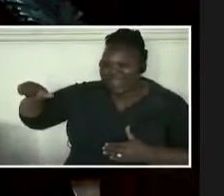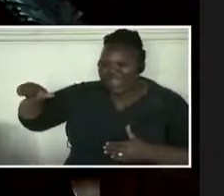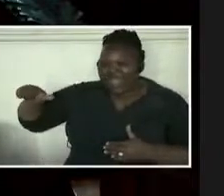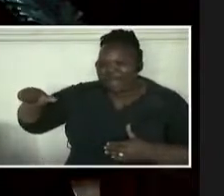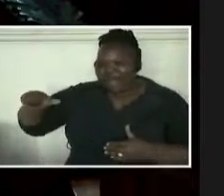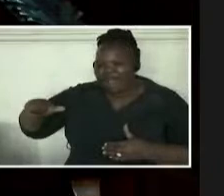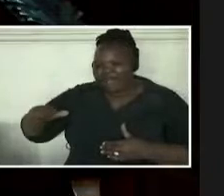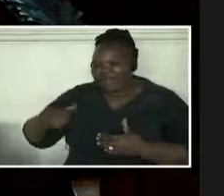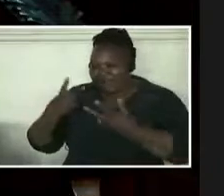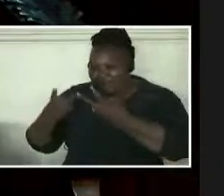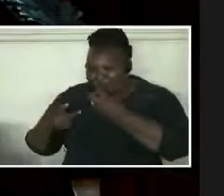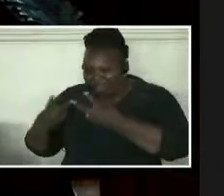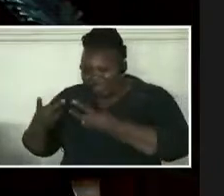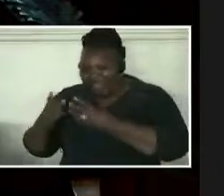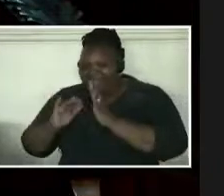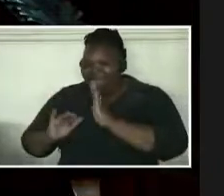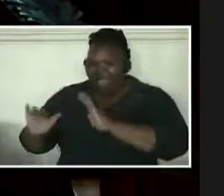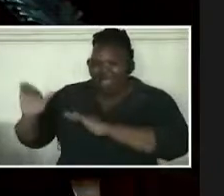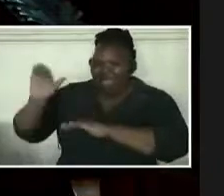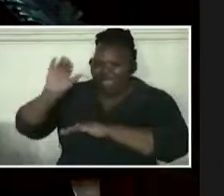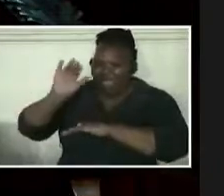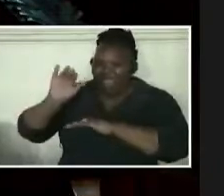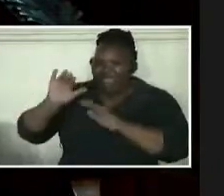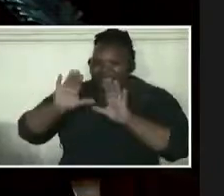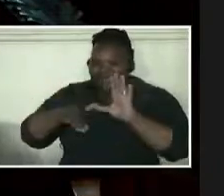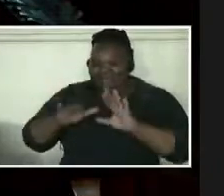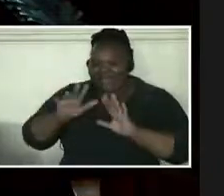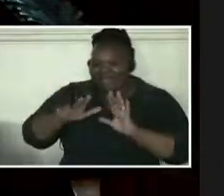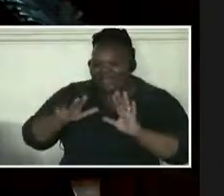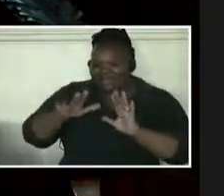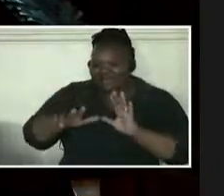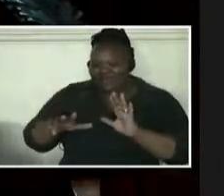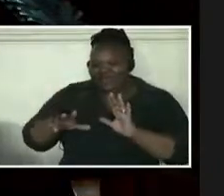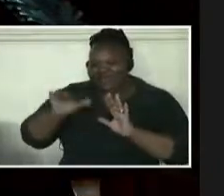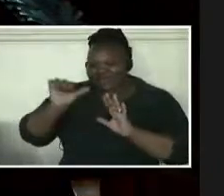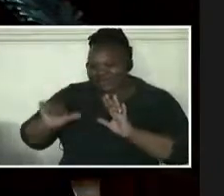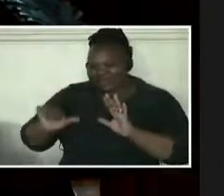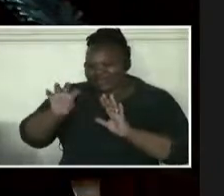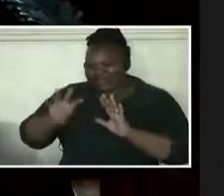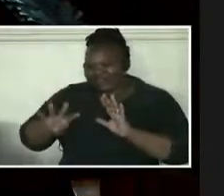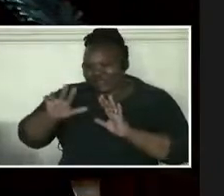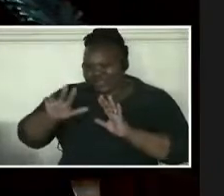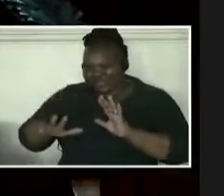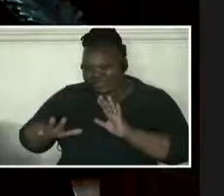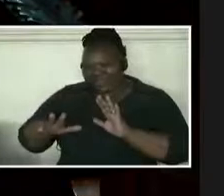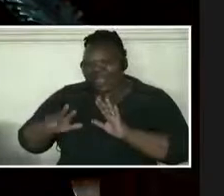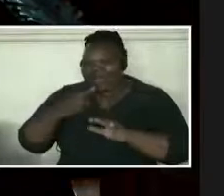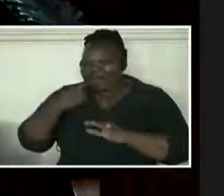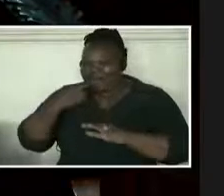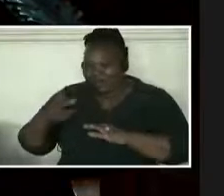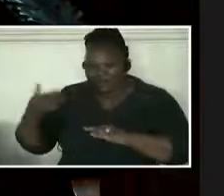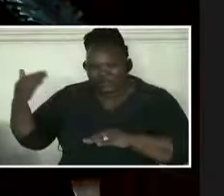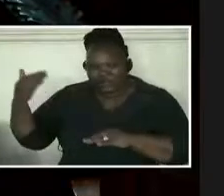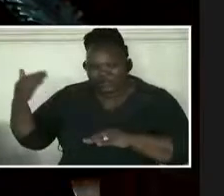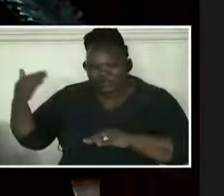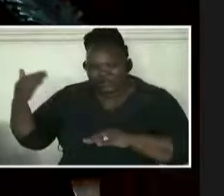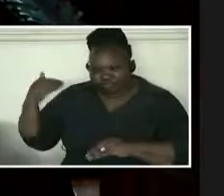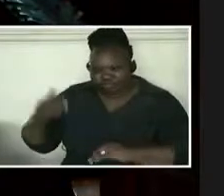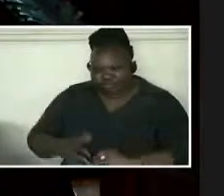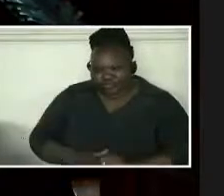camp which is slightly higher than the 19643 that was reported in the last quarter